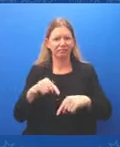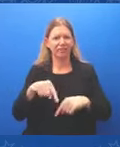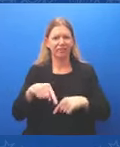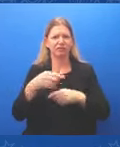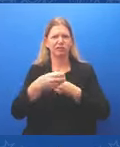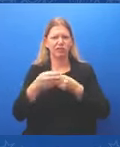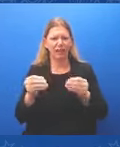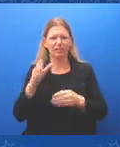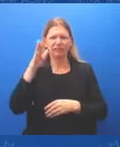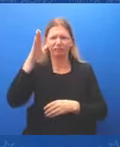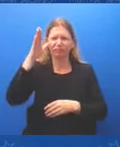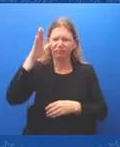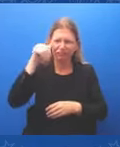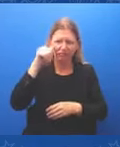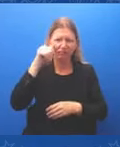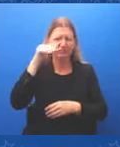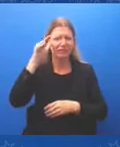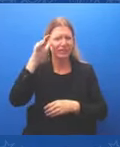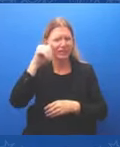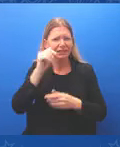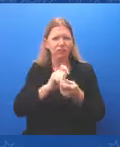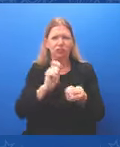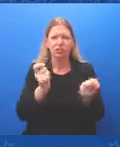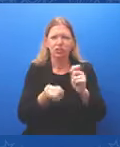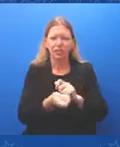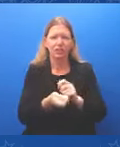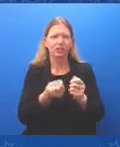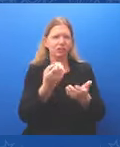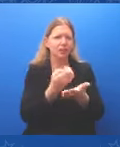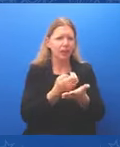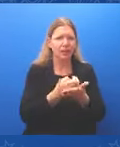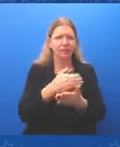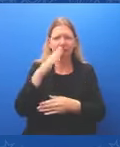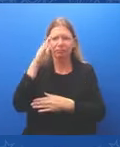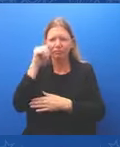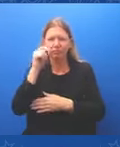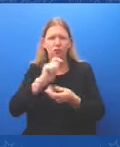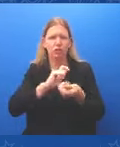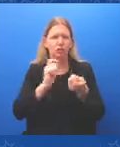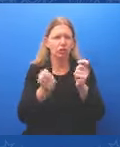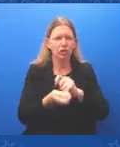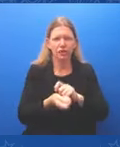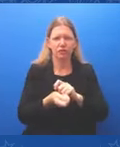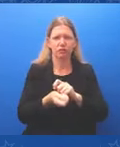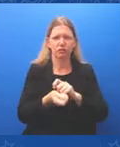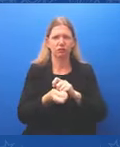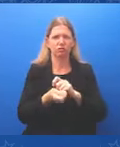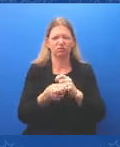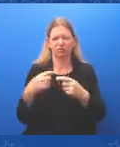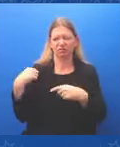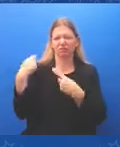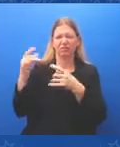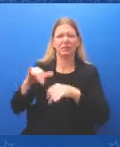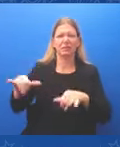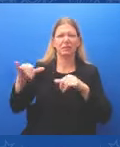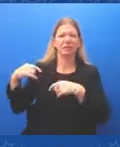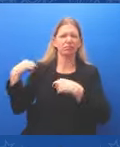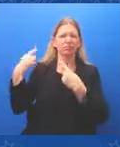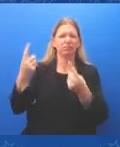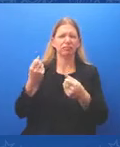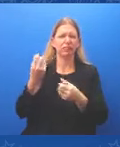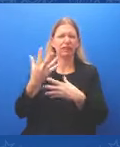ways that it has been over the last several decades. You know, the direction of this country is to grow from the in our